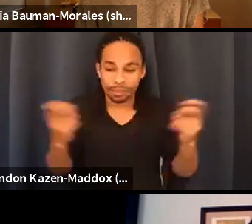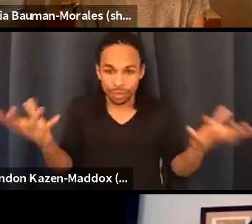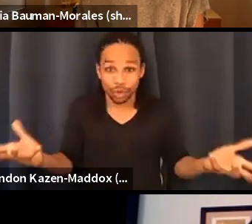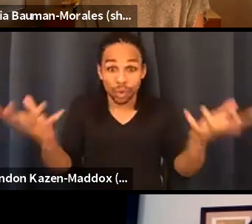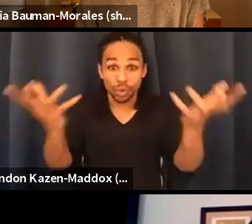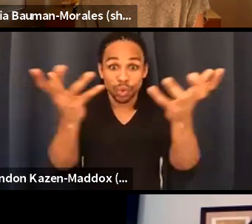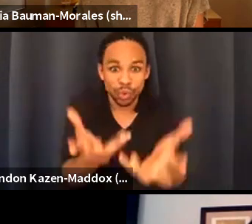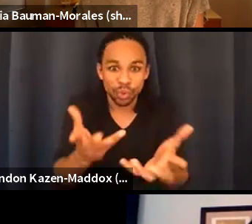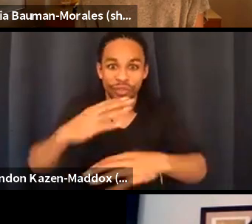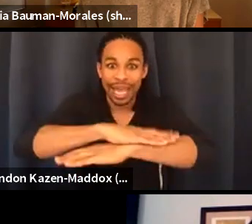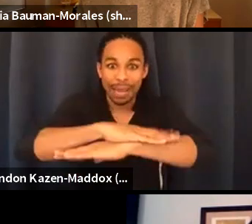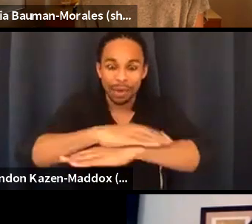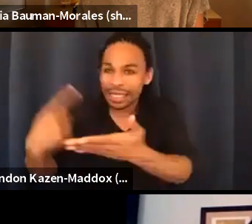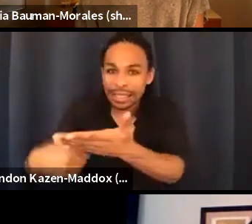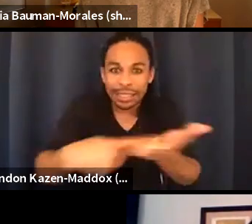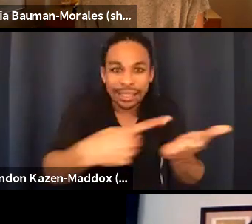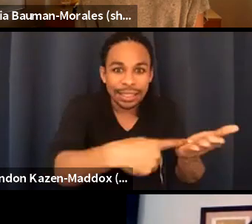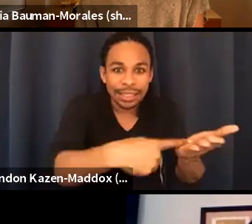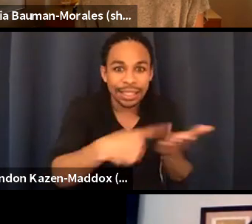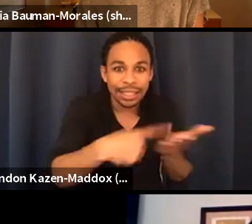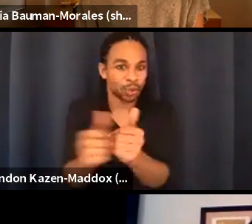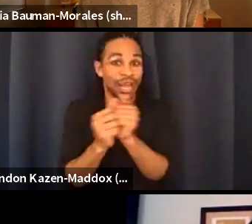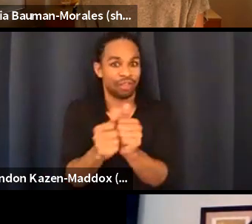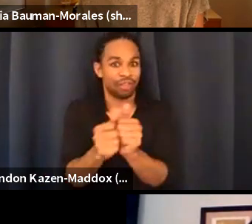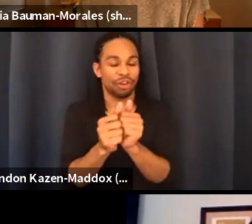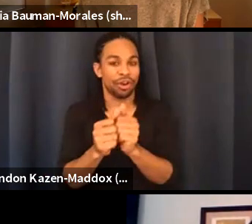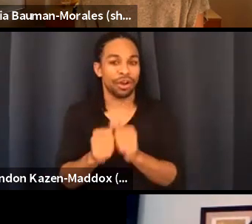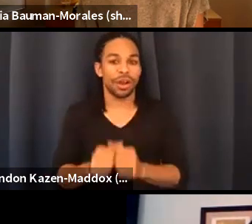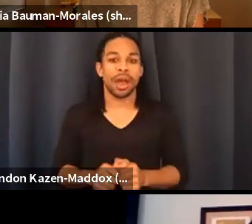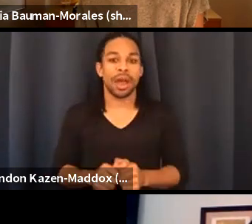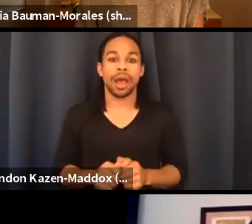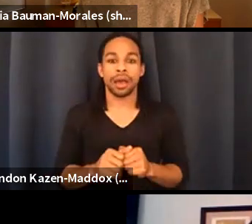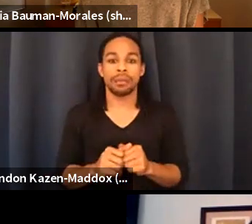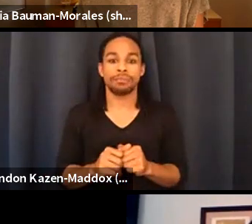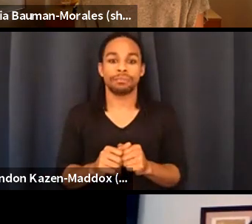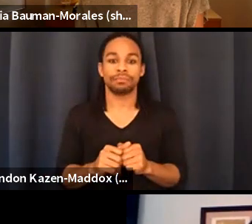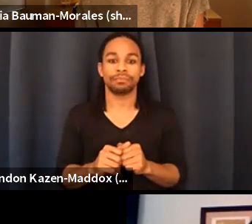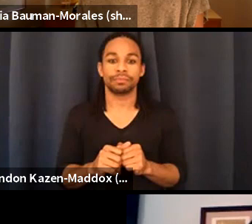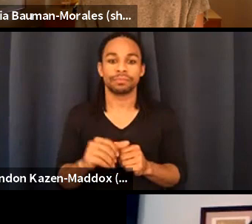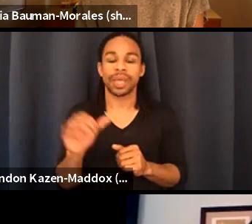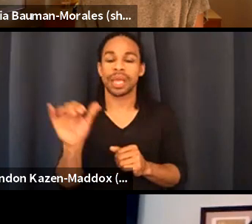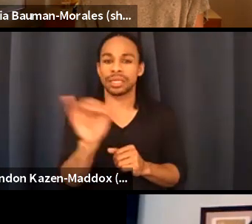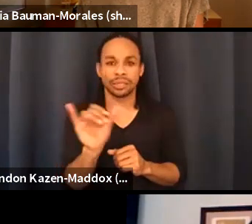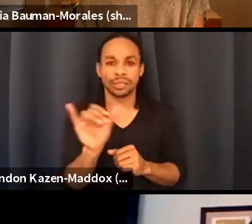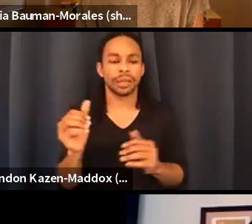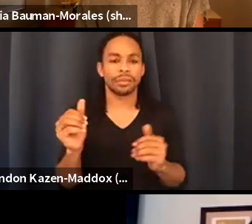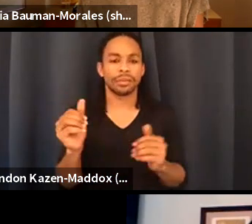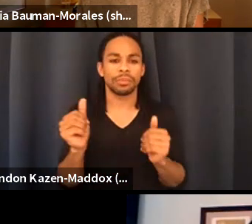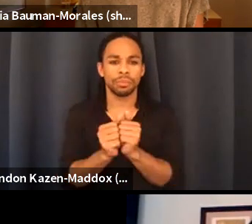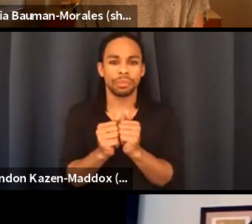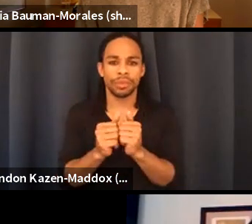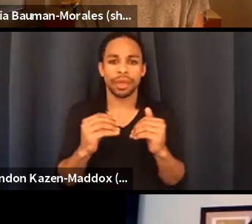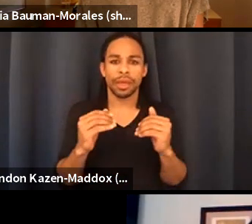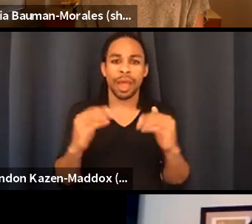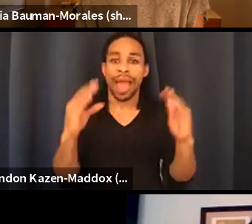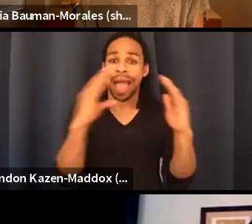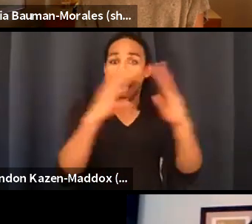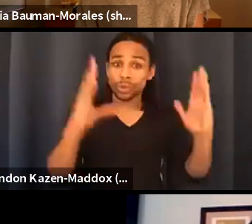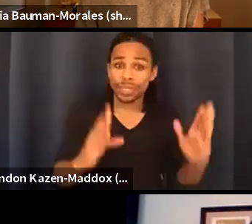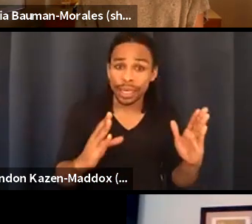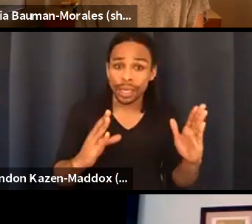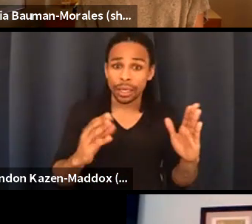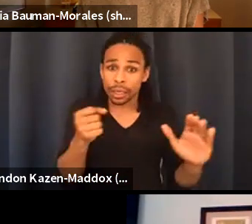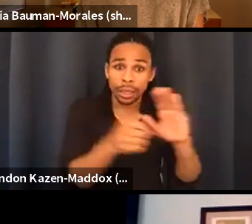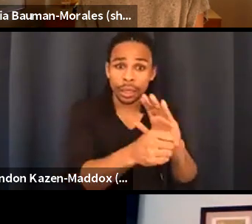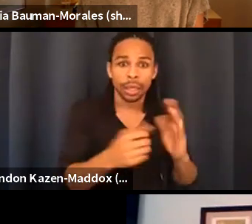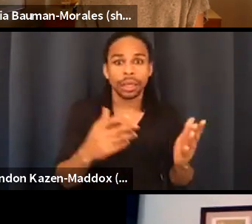and explain why they needed to be put in a different bit of housing or not. It's like there's this loss of we need to be looking out for all